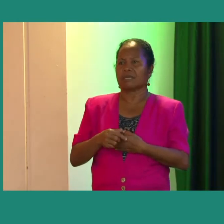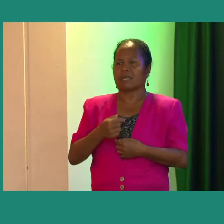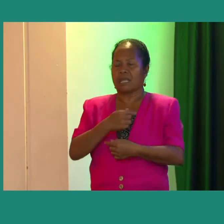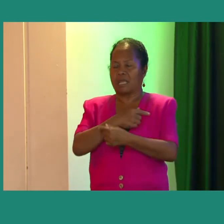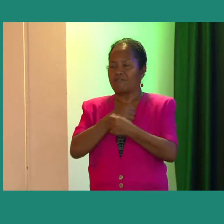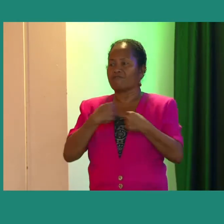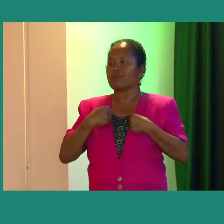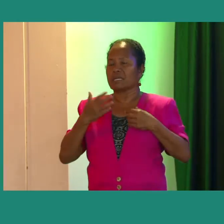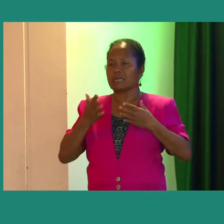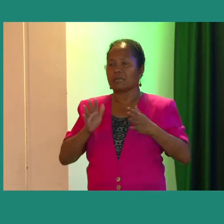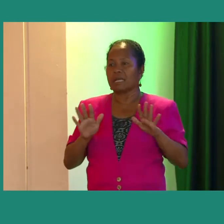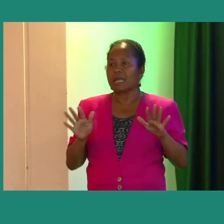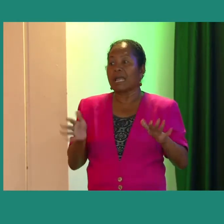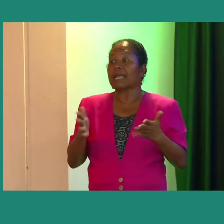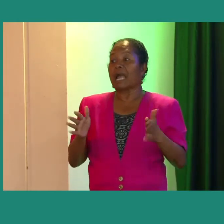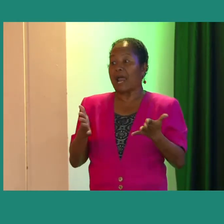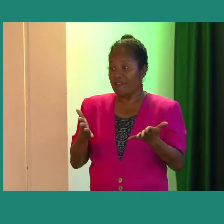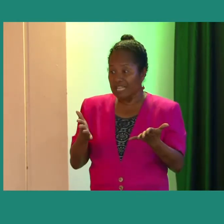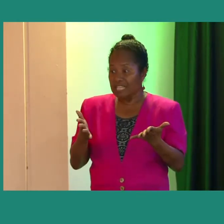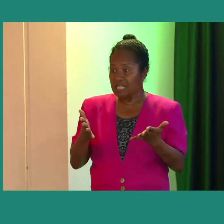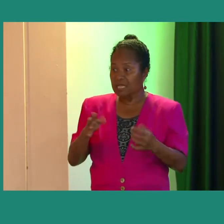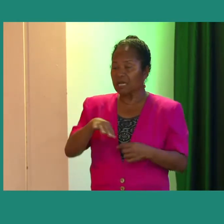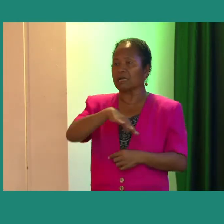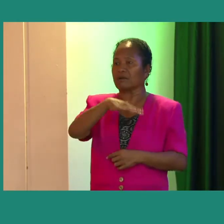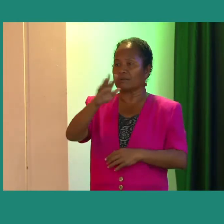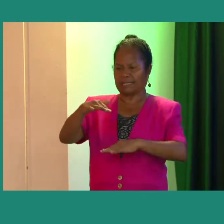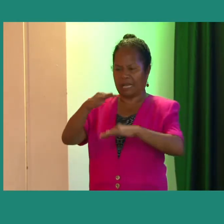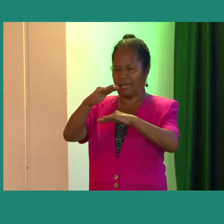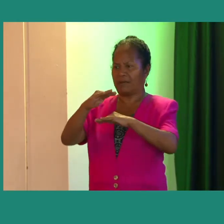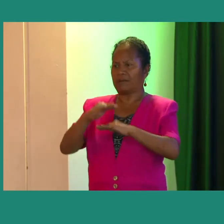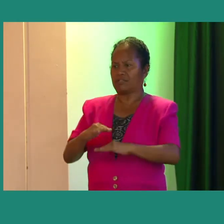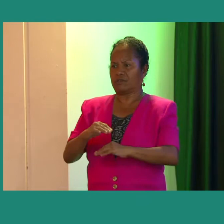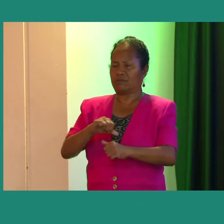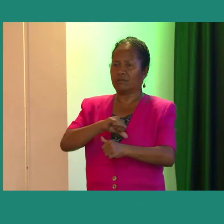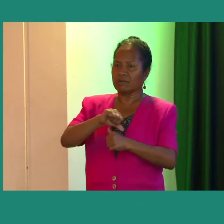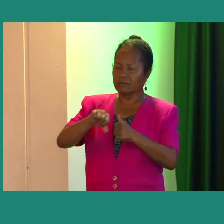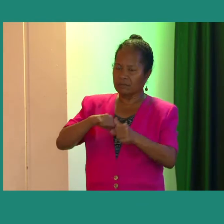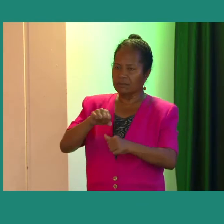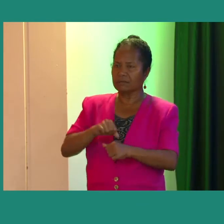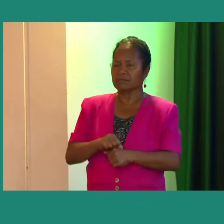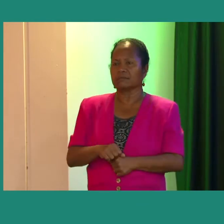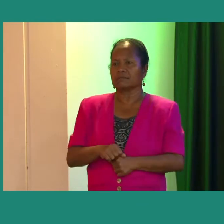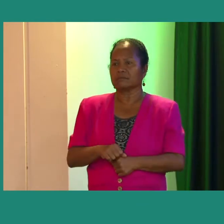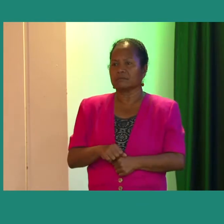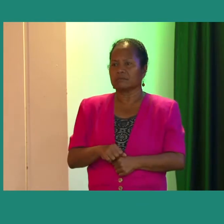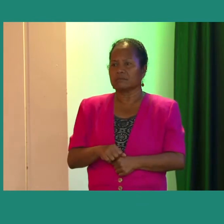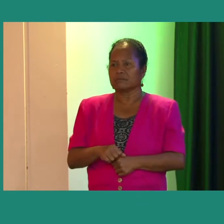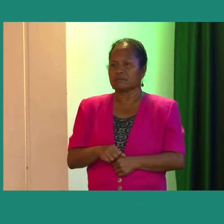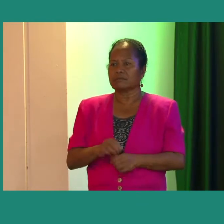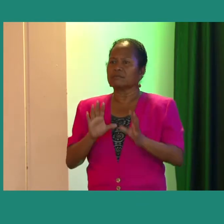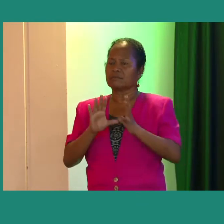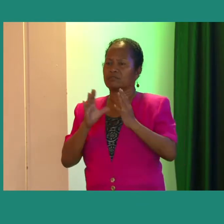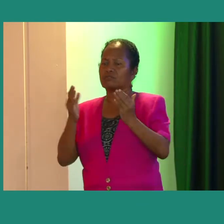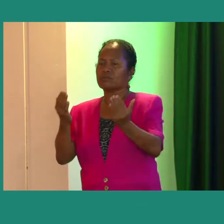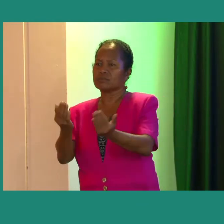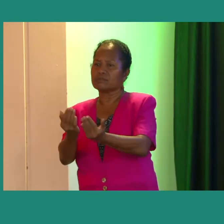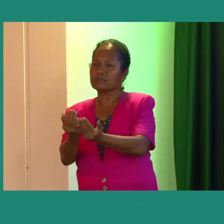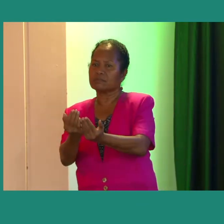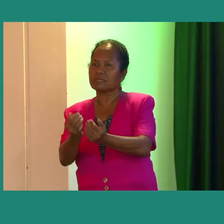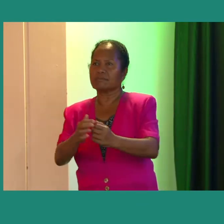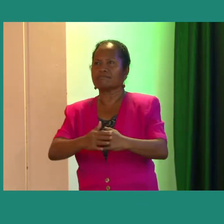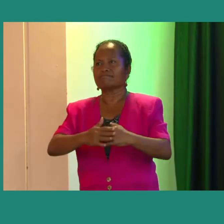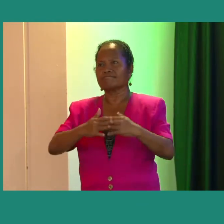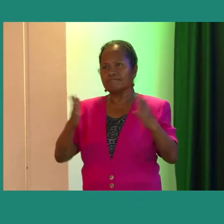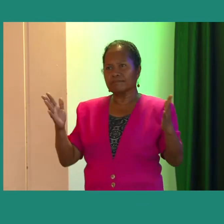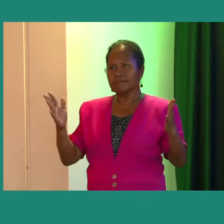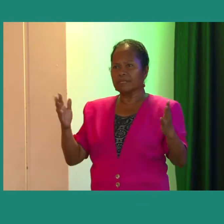gender diversity at all levels of the organisation, that those organisations who do that will have greater